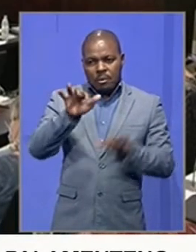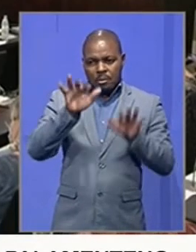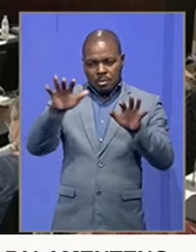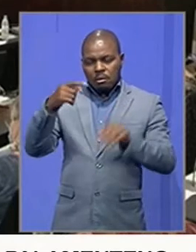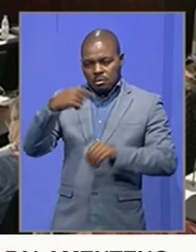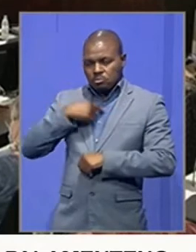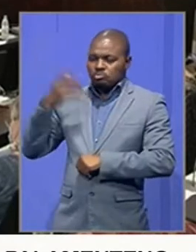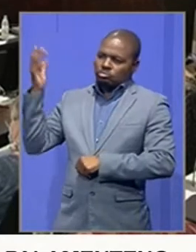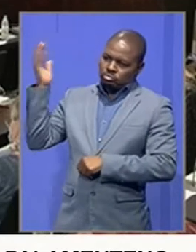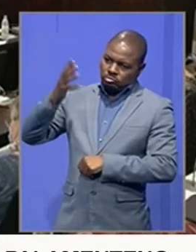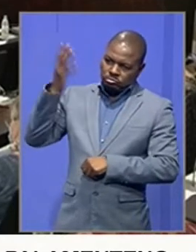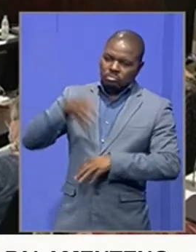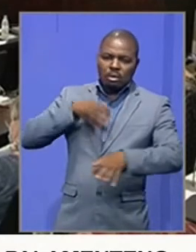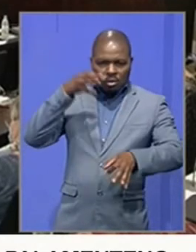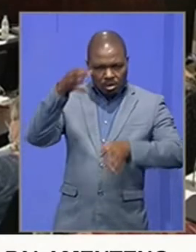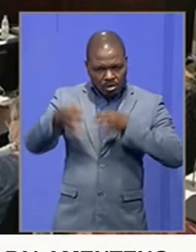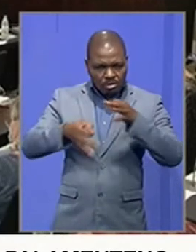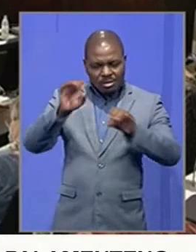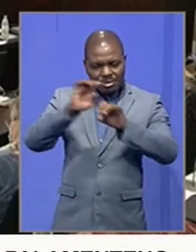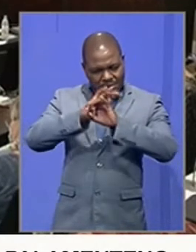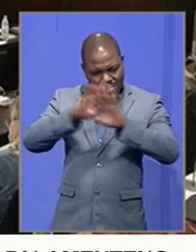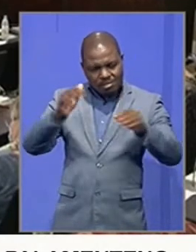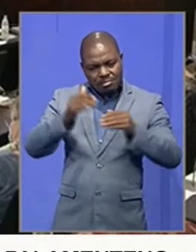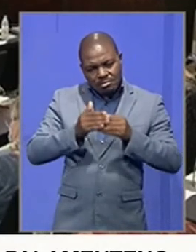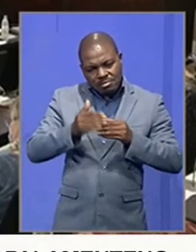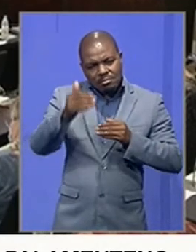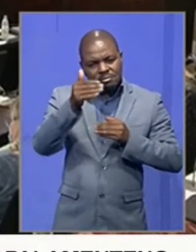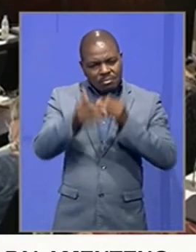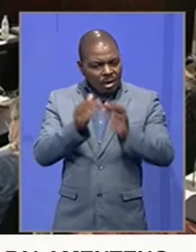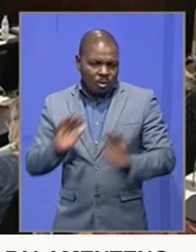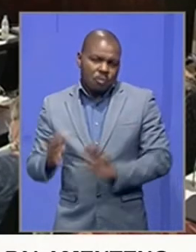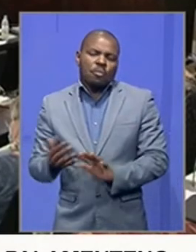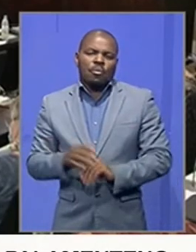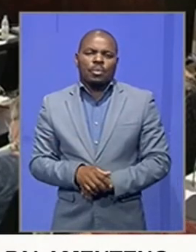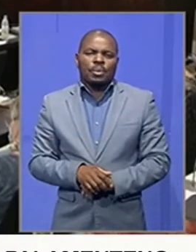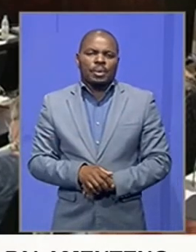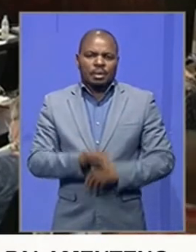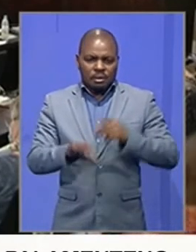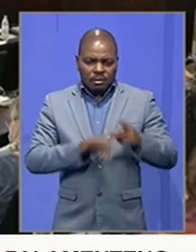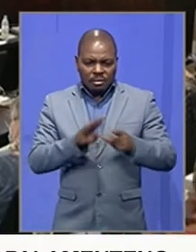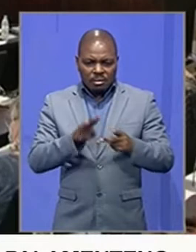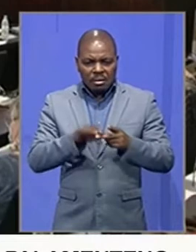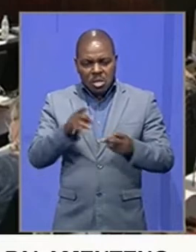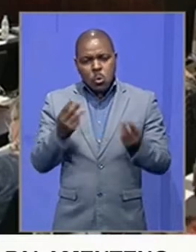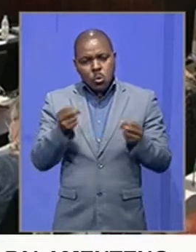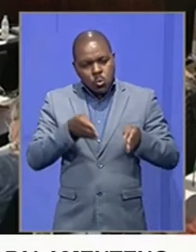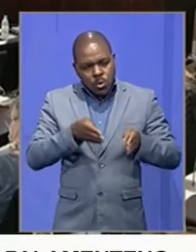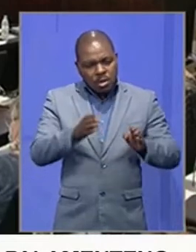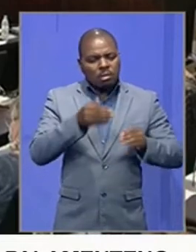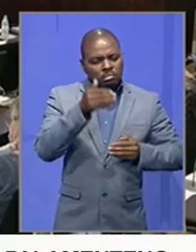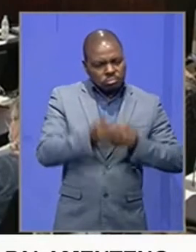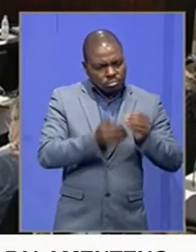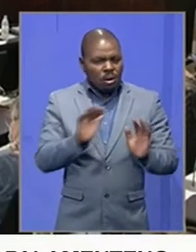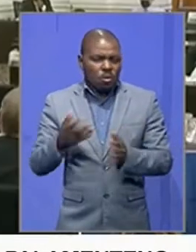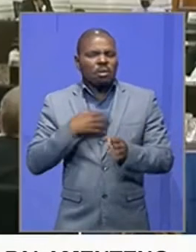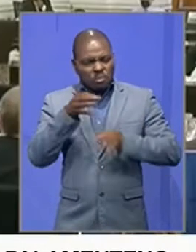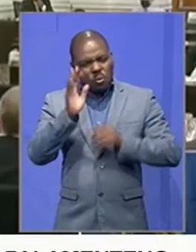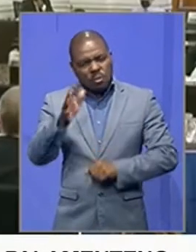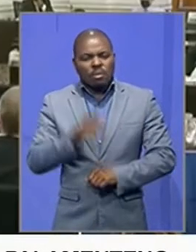and explain precisely where we are headed to and how we should traverse this new route that we are going